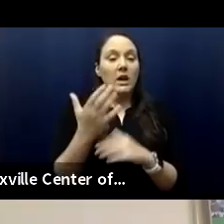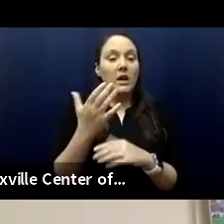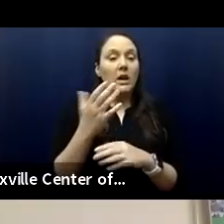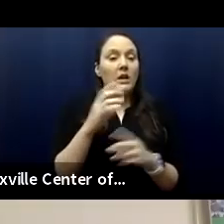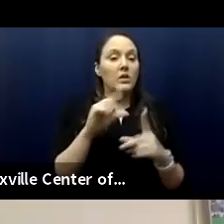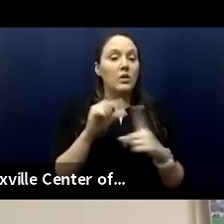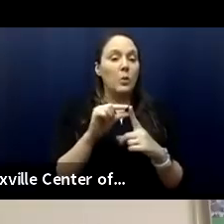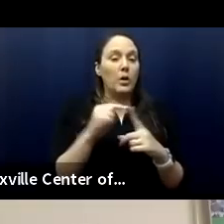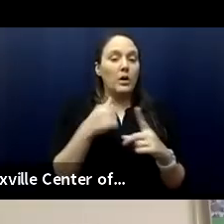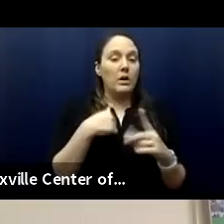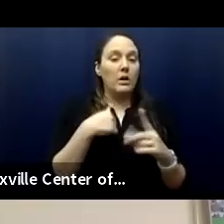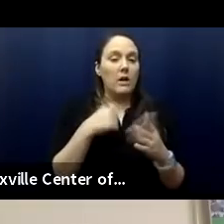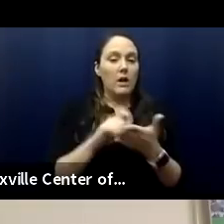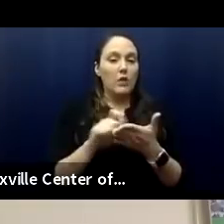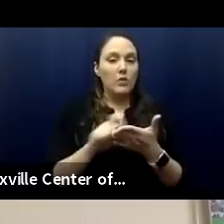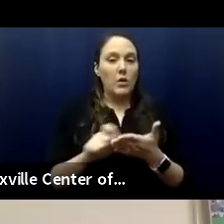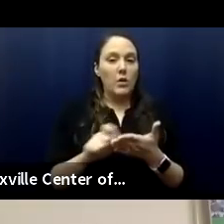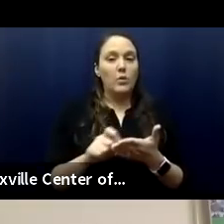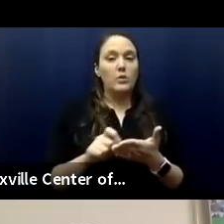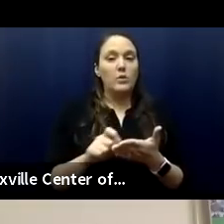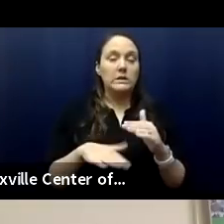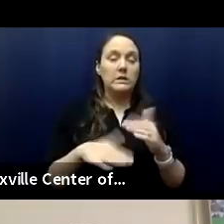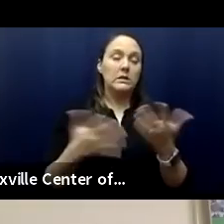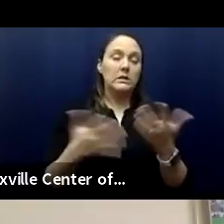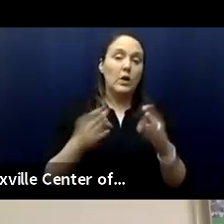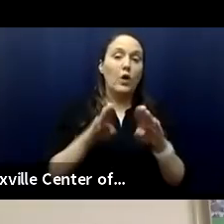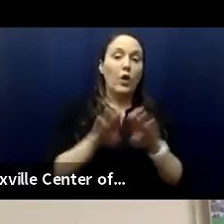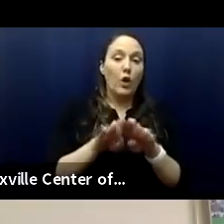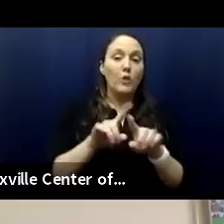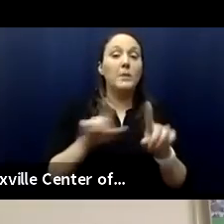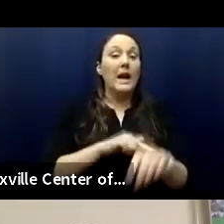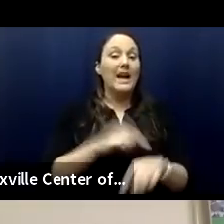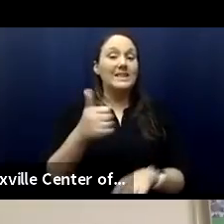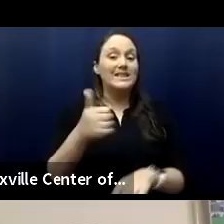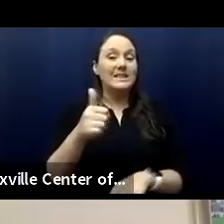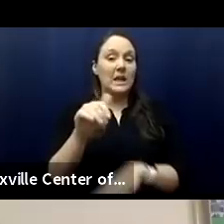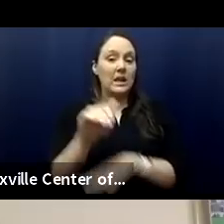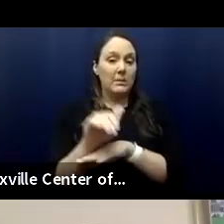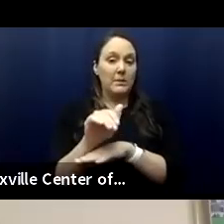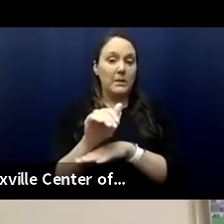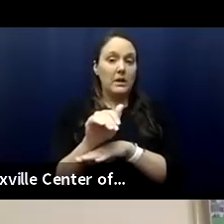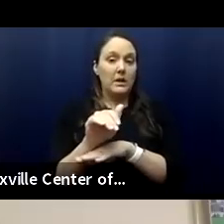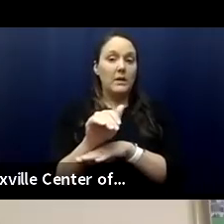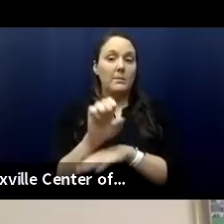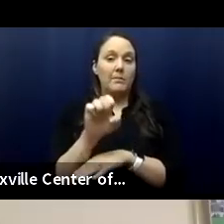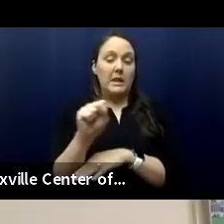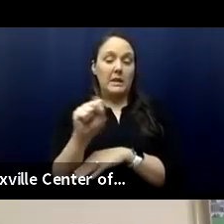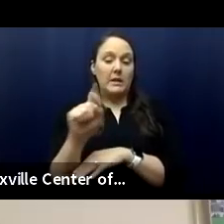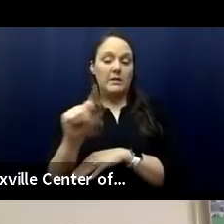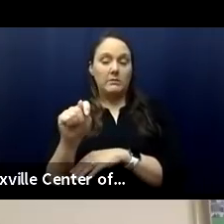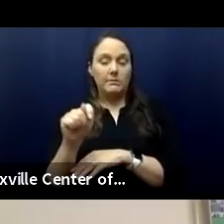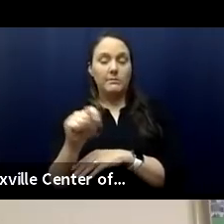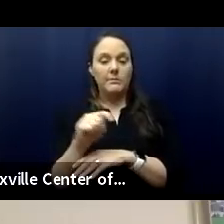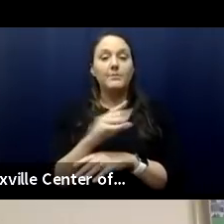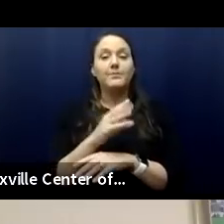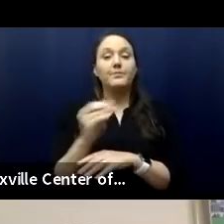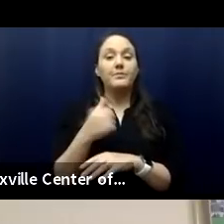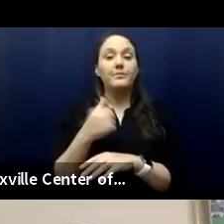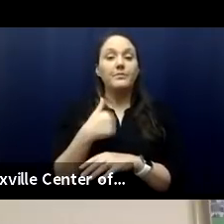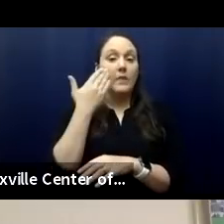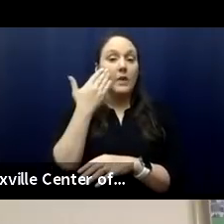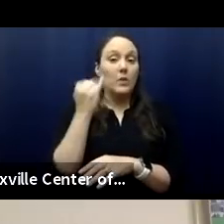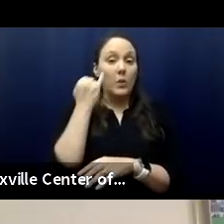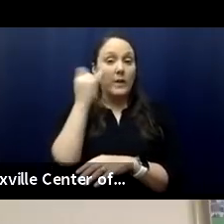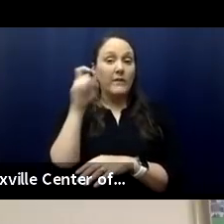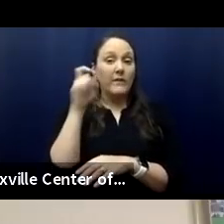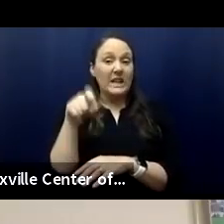is, basically that they close, but at 10 p.m. Eastern Daylight Time daily. And I don't know if it needs to be that